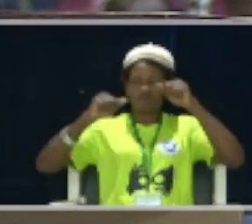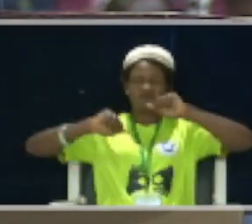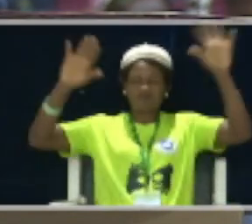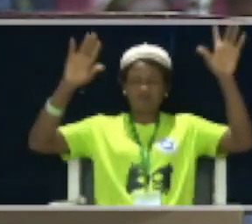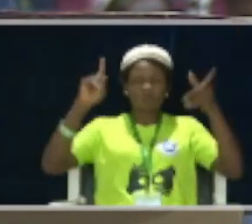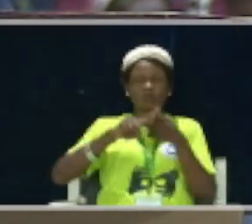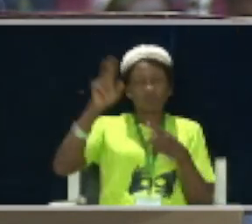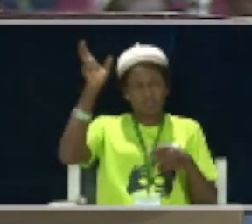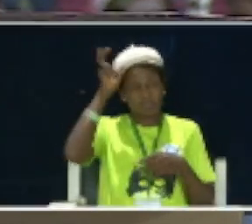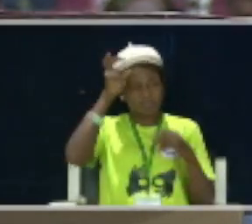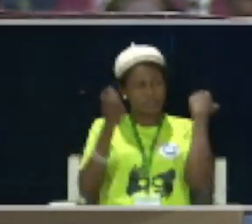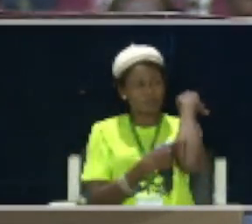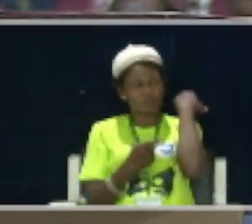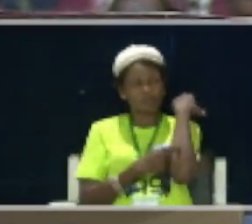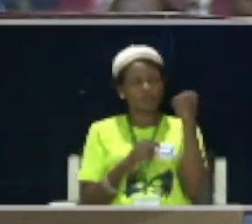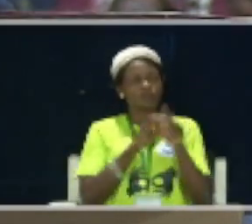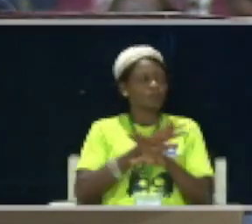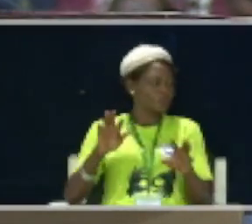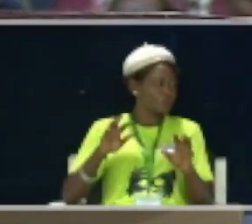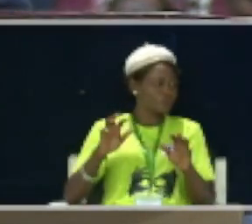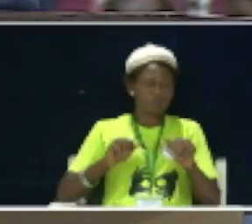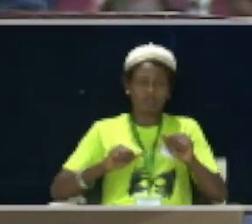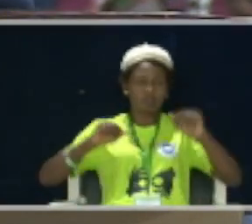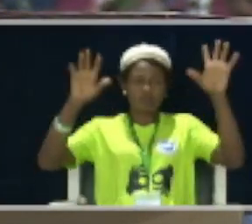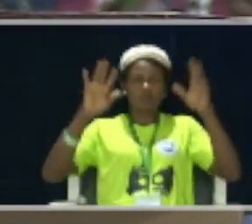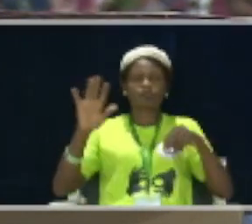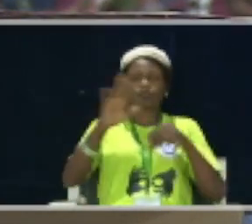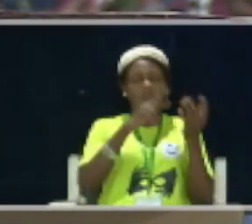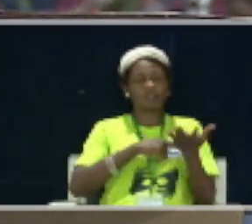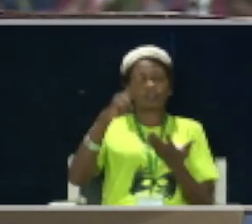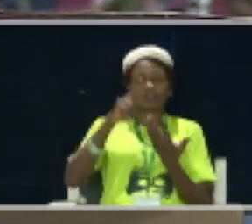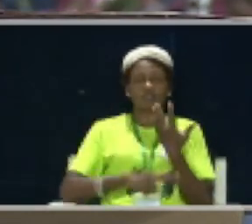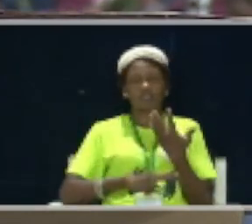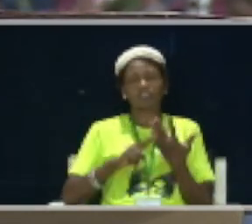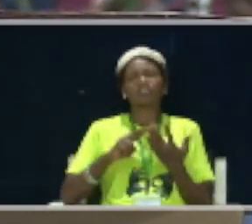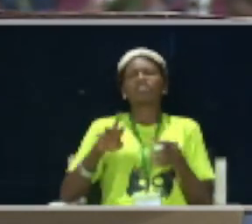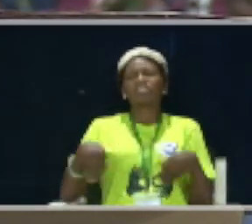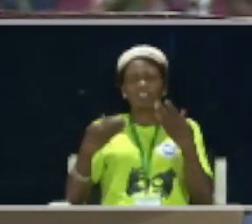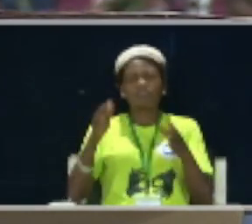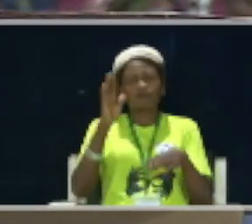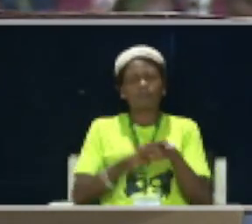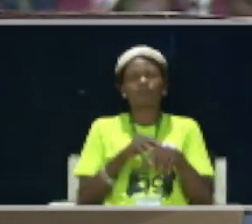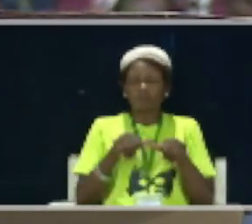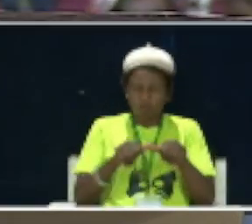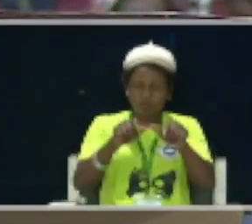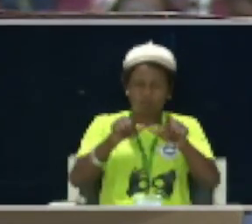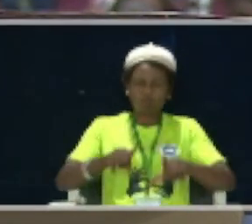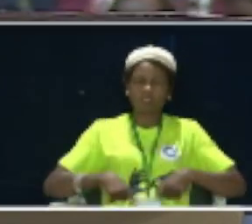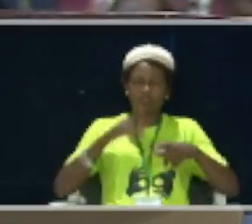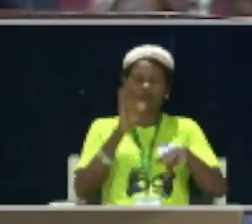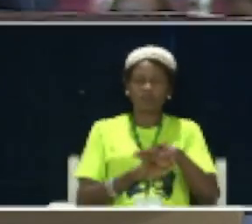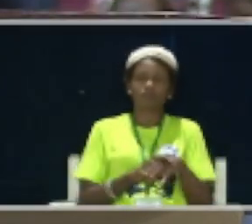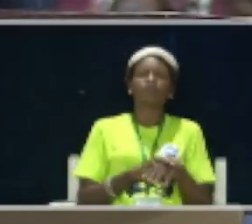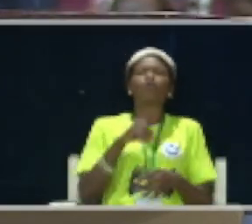satanic seduction. Don't give up your righteousness. Keep on holding on. What would